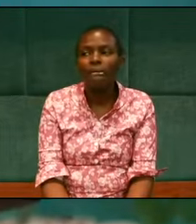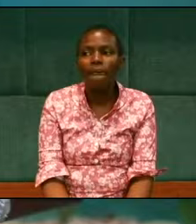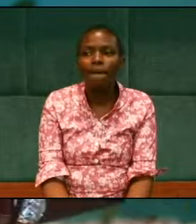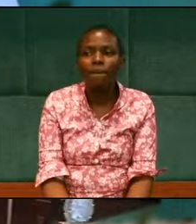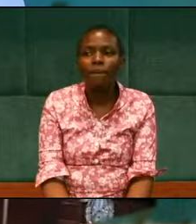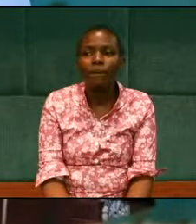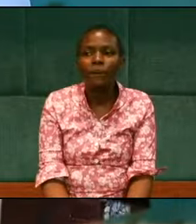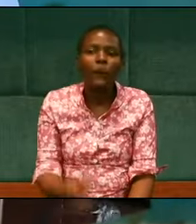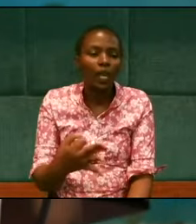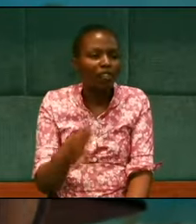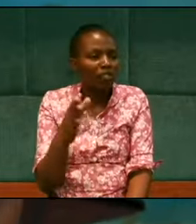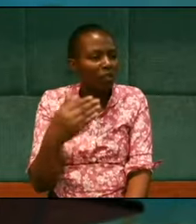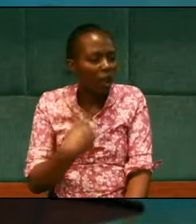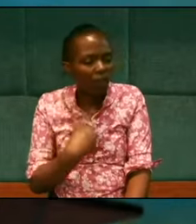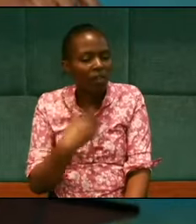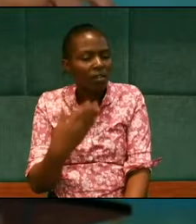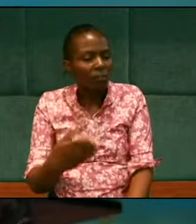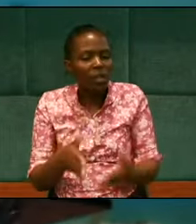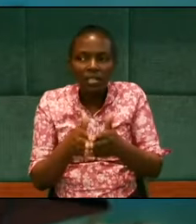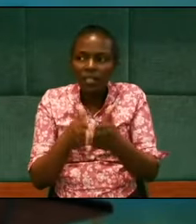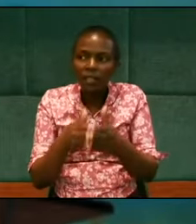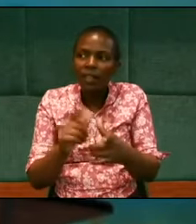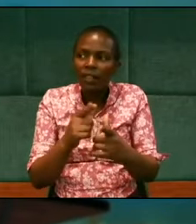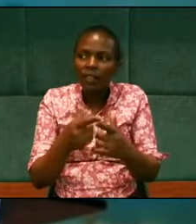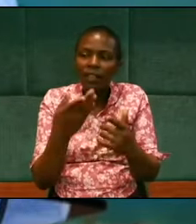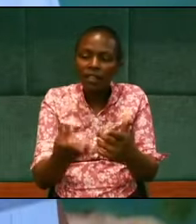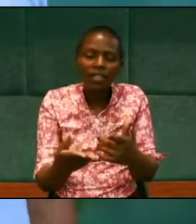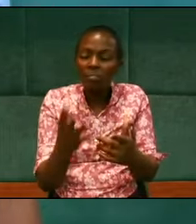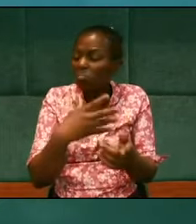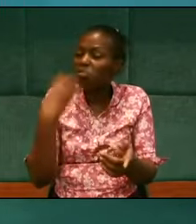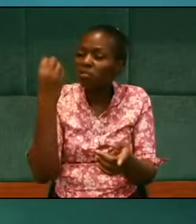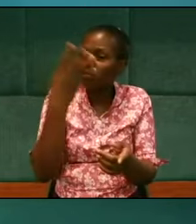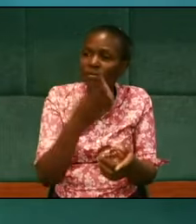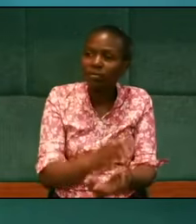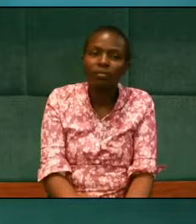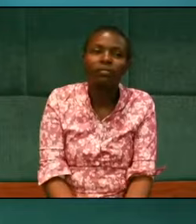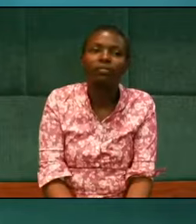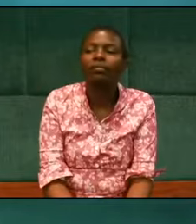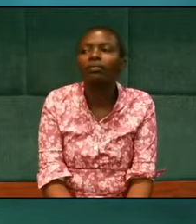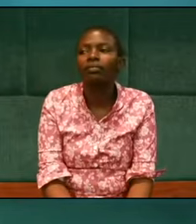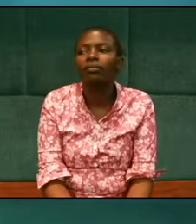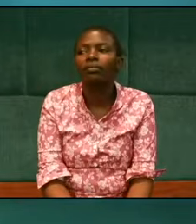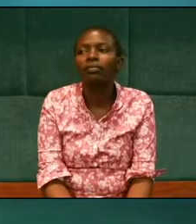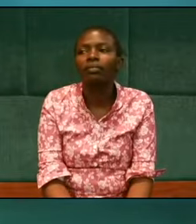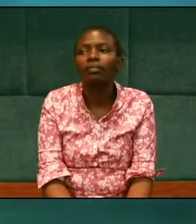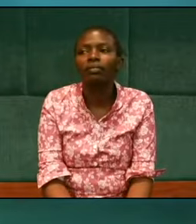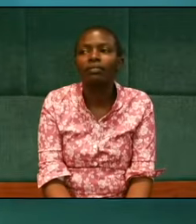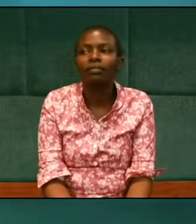have indeed been having sex within the context of marriage, sex is beautiful. Somebody says sex.